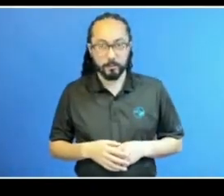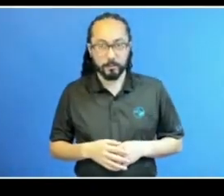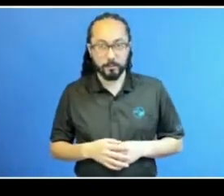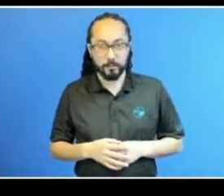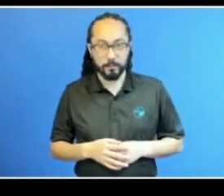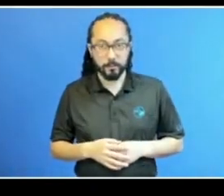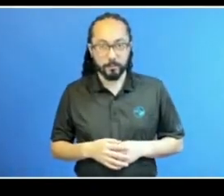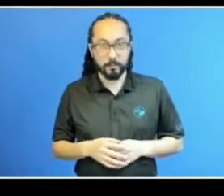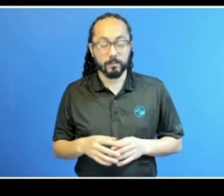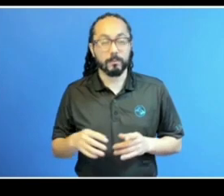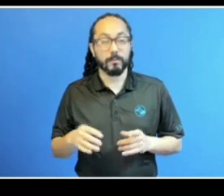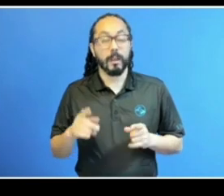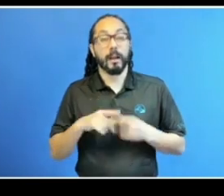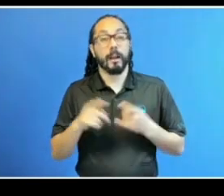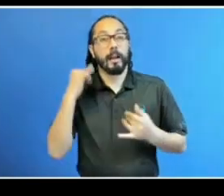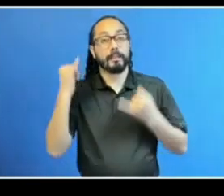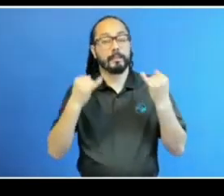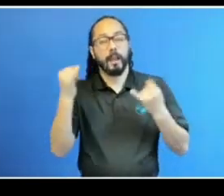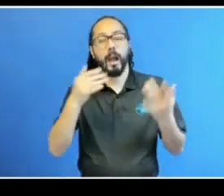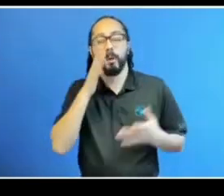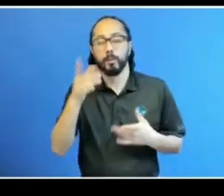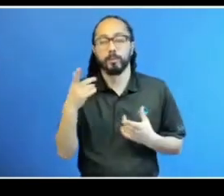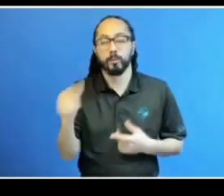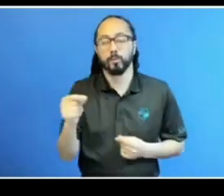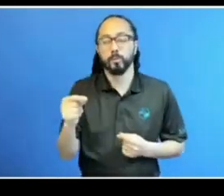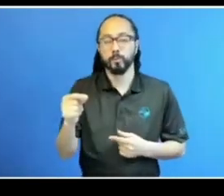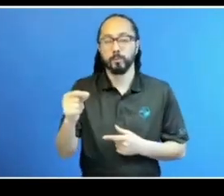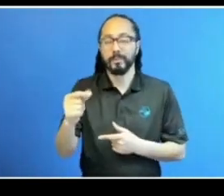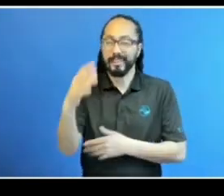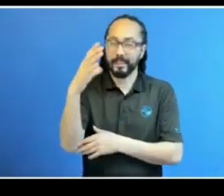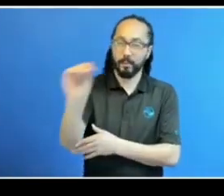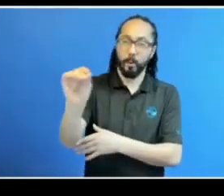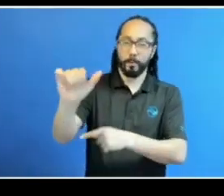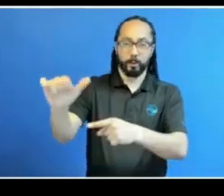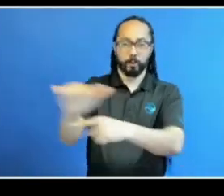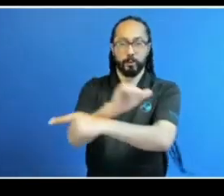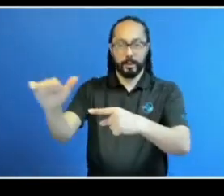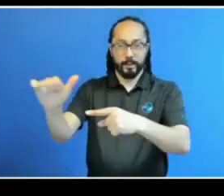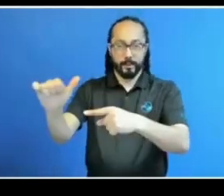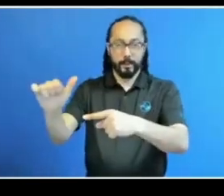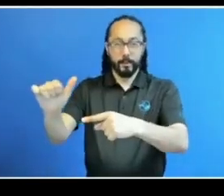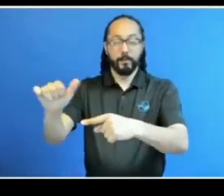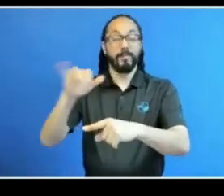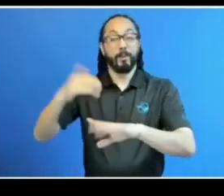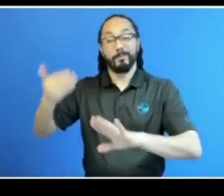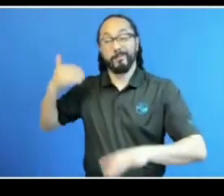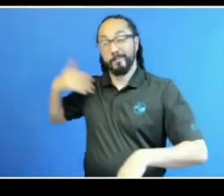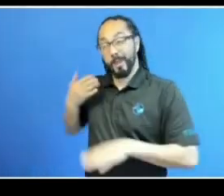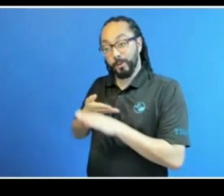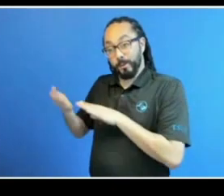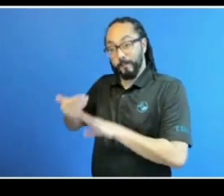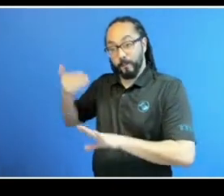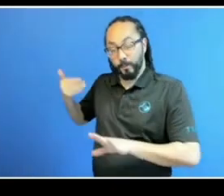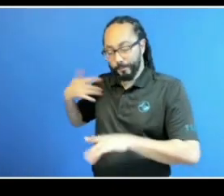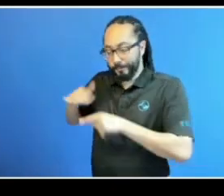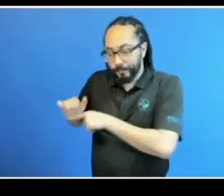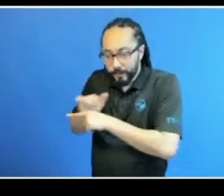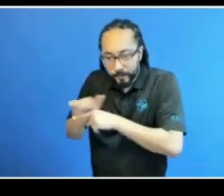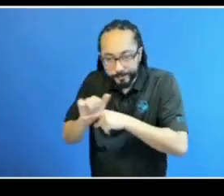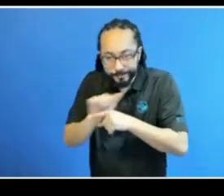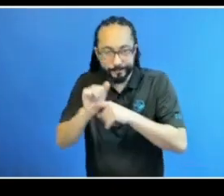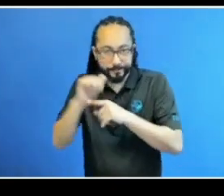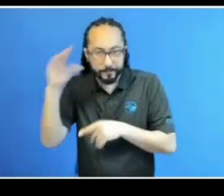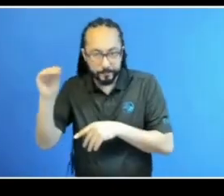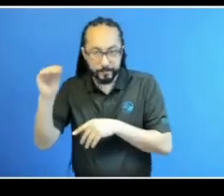would do corporate training. That was kind of like my last gig that I did. Like in my career, I did a lot of training.